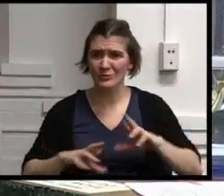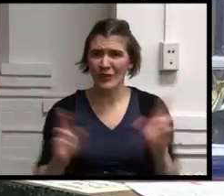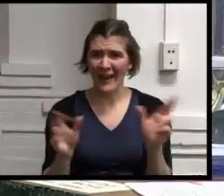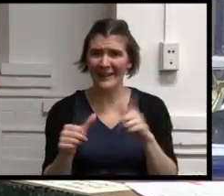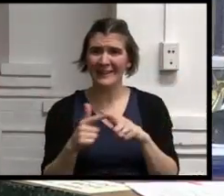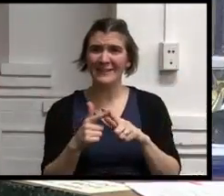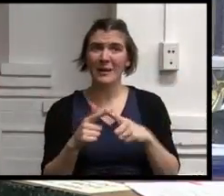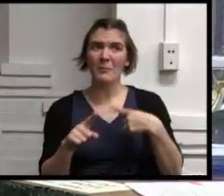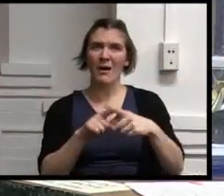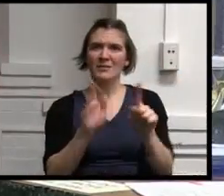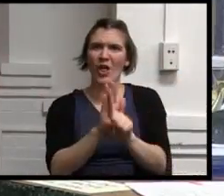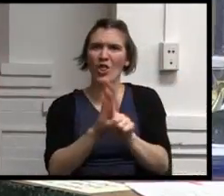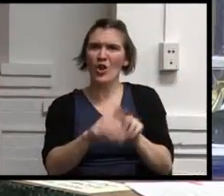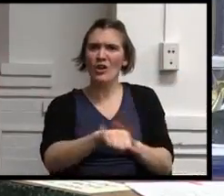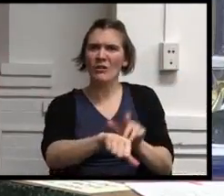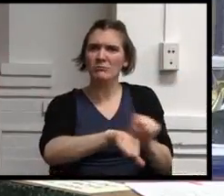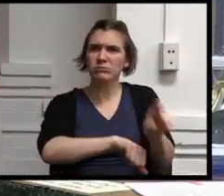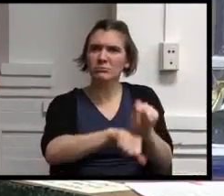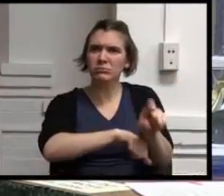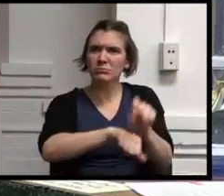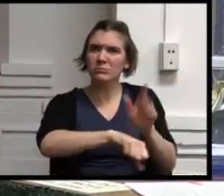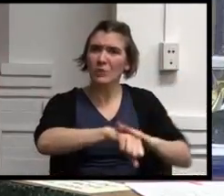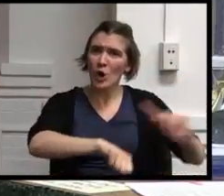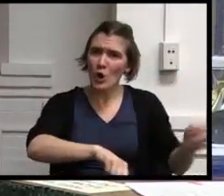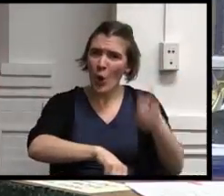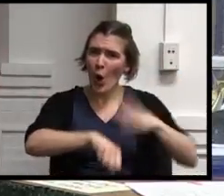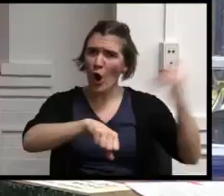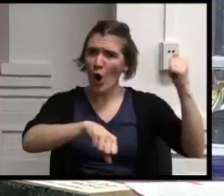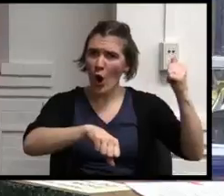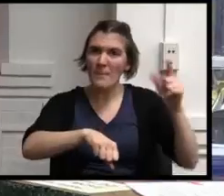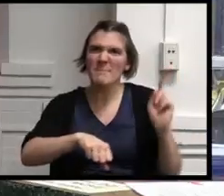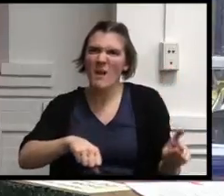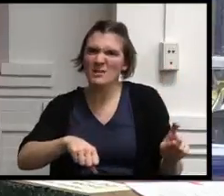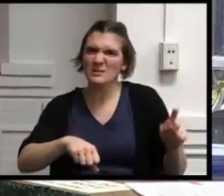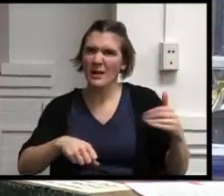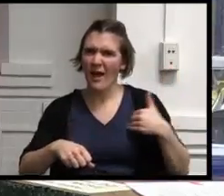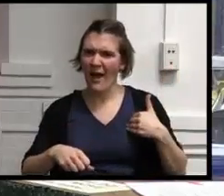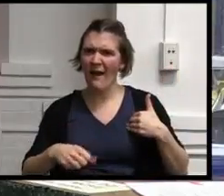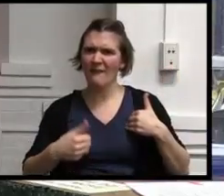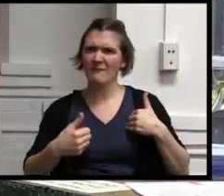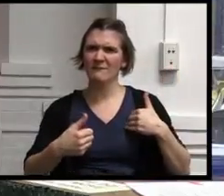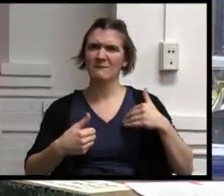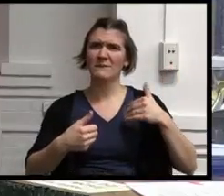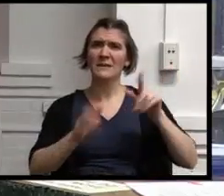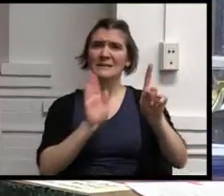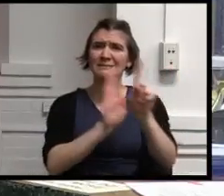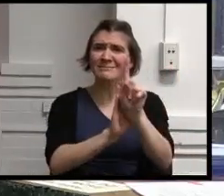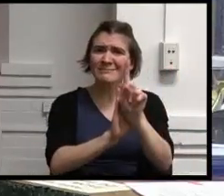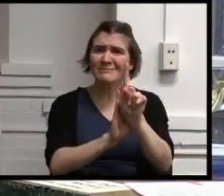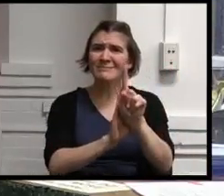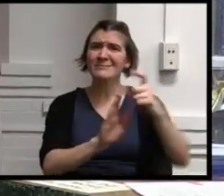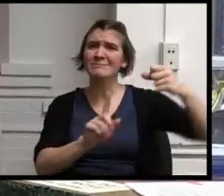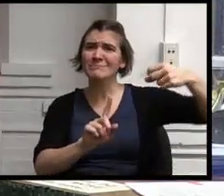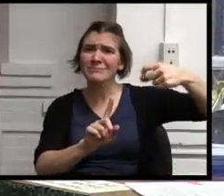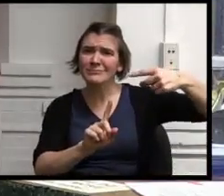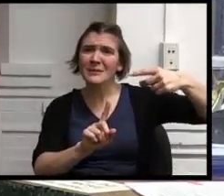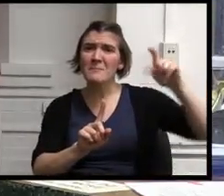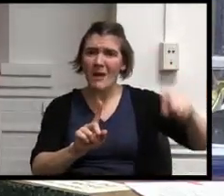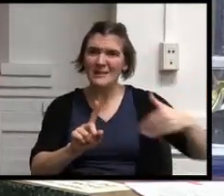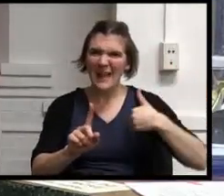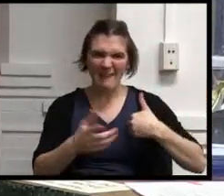alerts so that the firefighters know when to go to a call. Exactly. All of these, the radio tower appears to be necessary